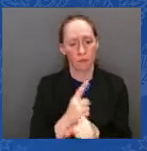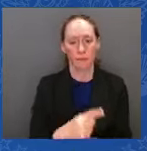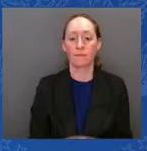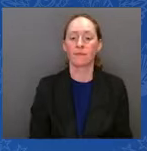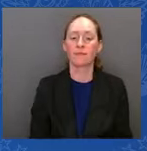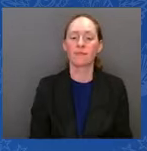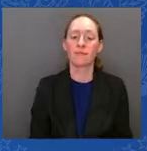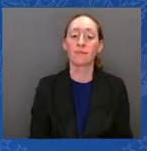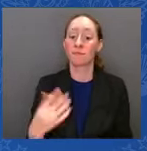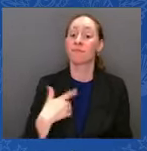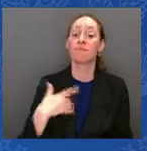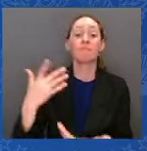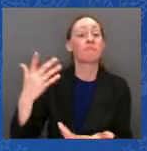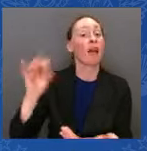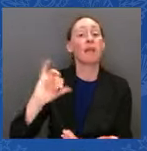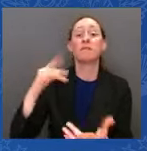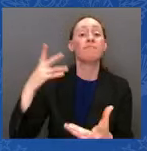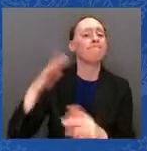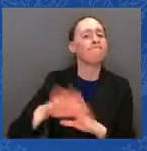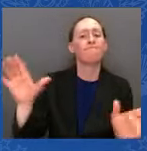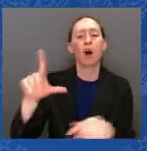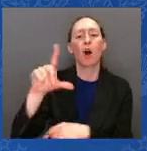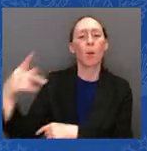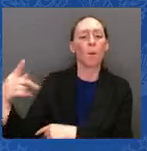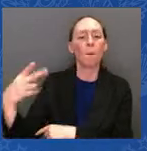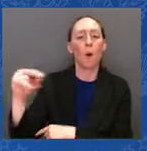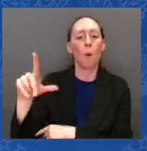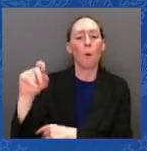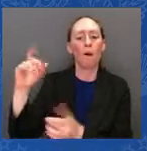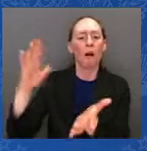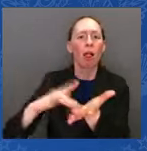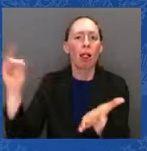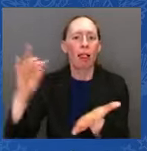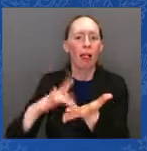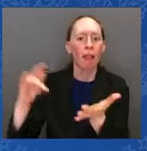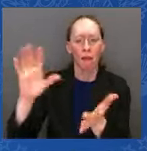anything against Wall Street or hedge funds executive, but just pay your taxes, man.